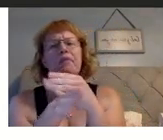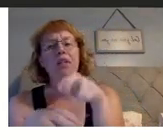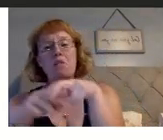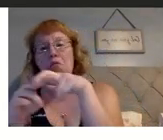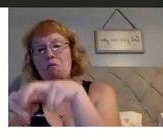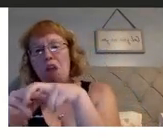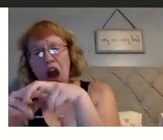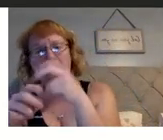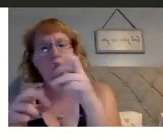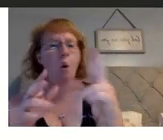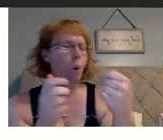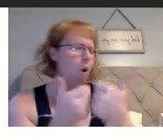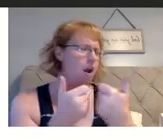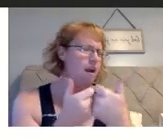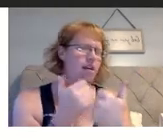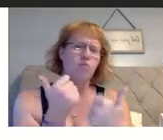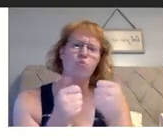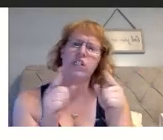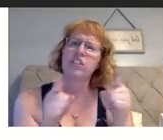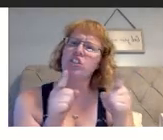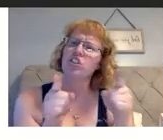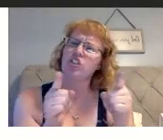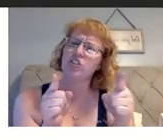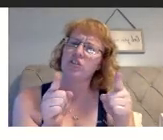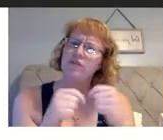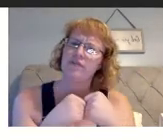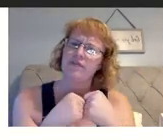rides or games? Which one would you choose?